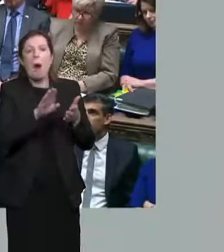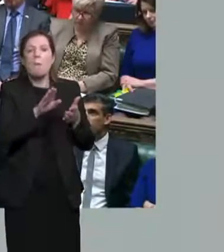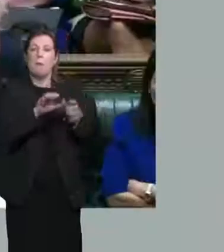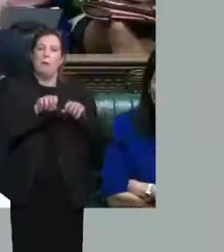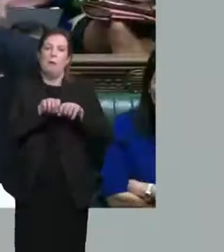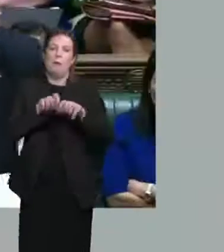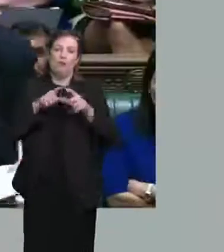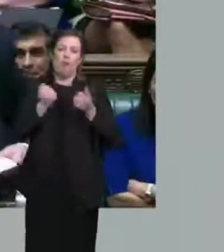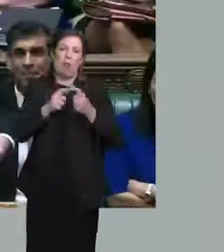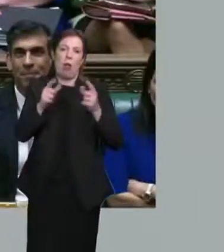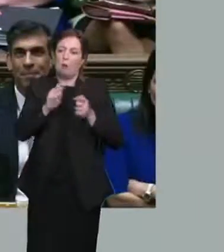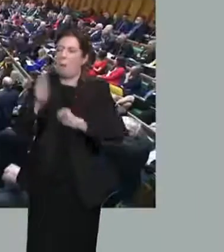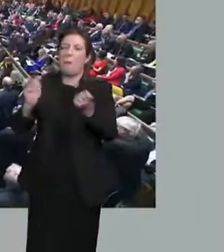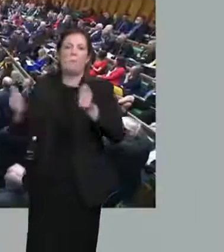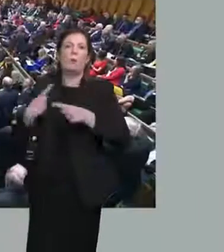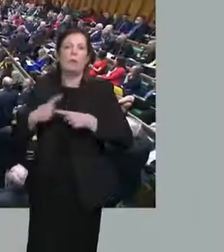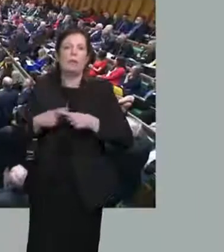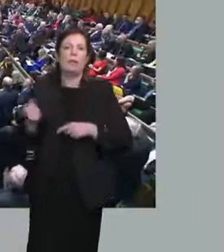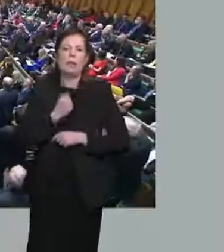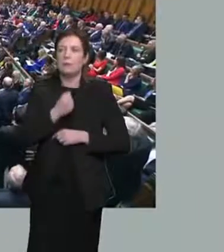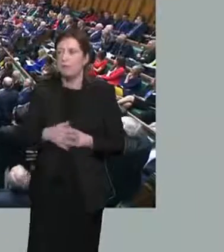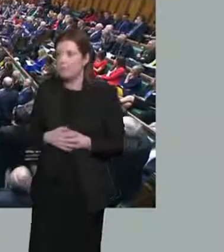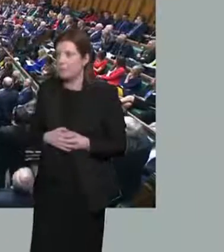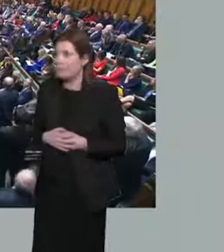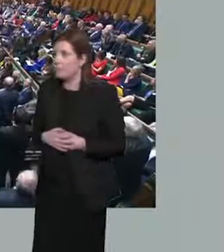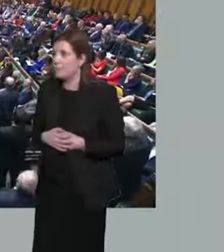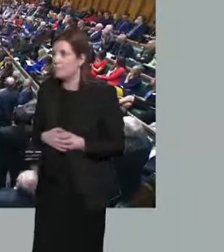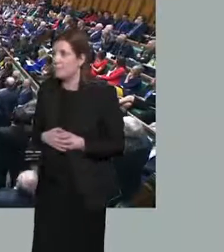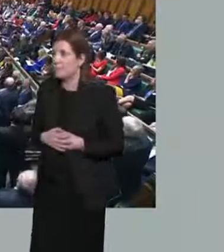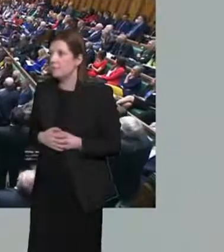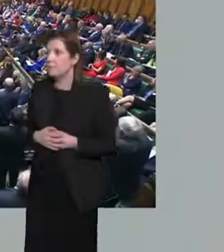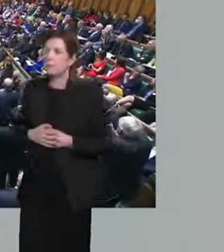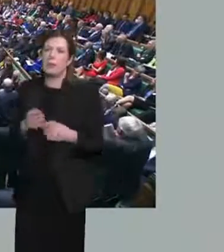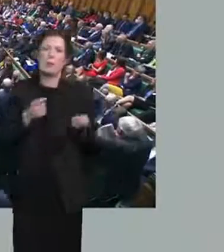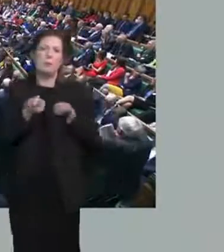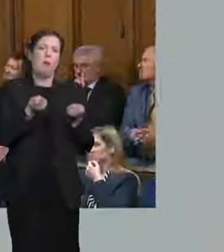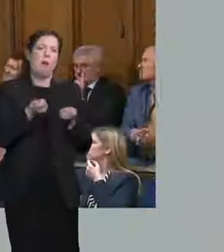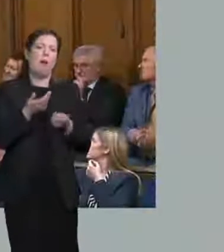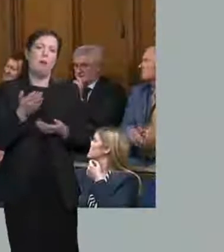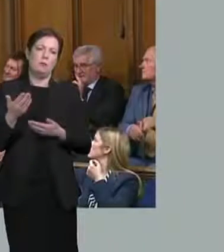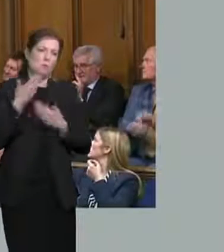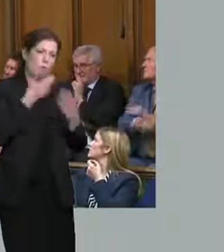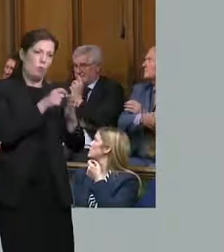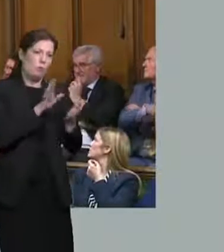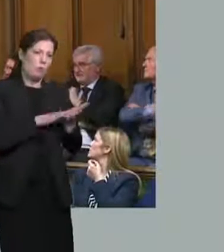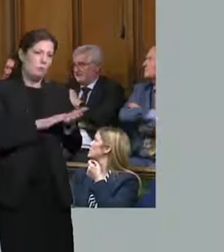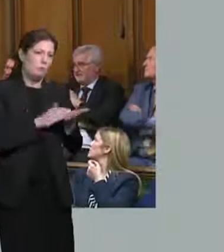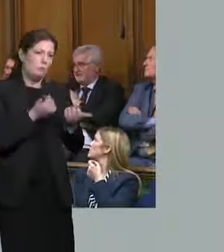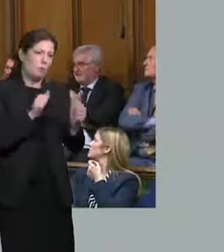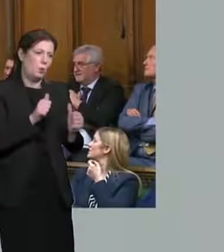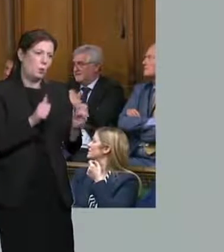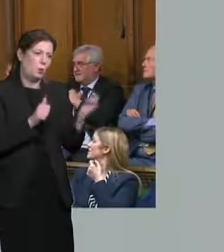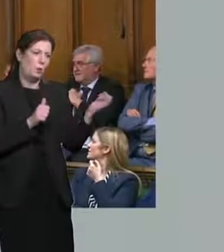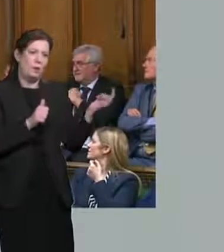people of this country. Weston. Thank you, Mr. Speaker. It's nice to see the Prime Minister back. I missed him last week. A